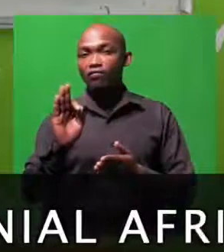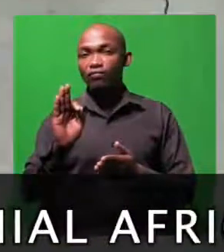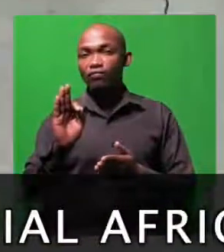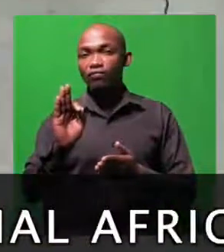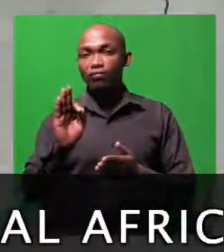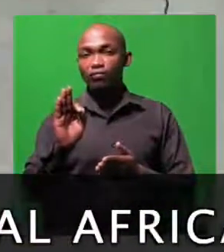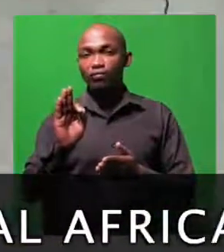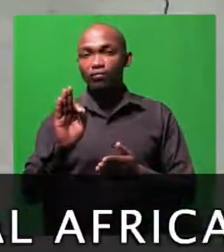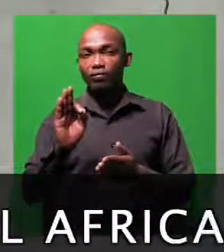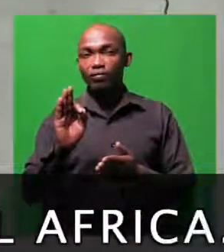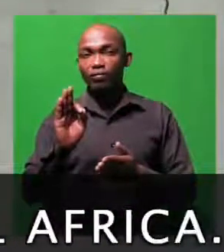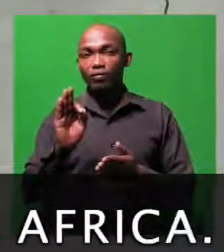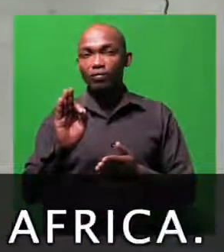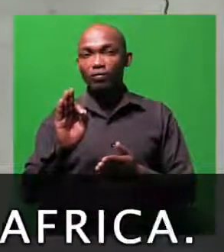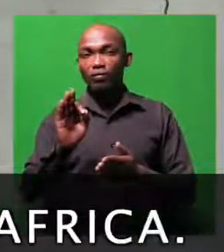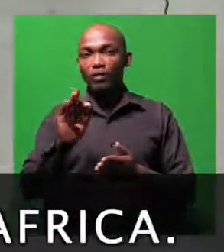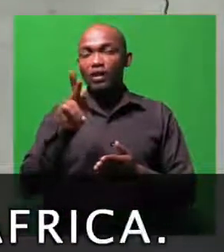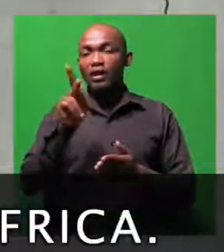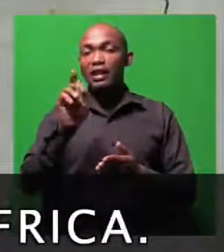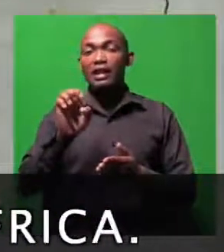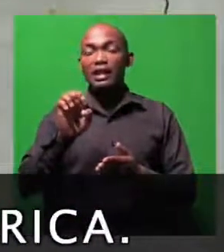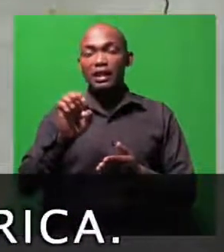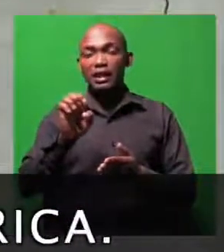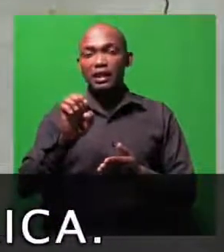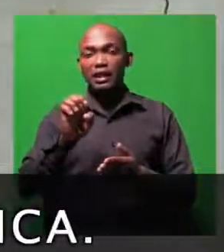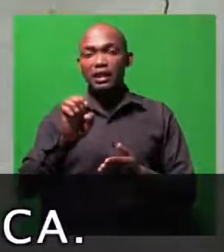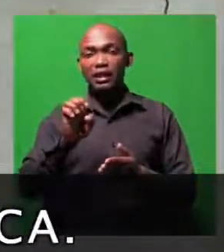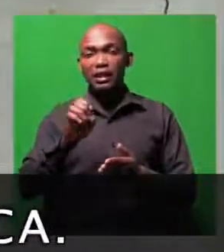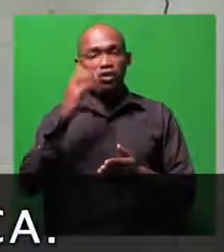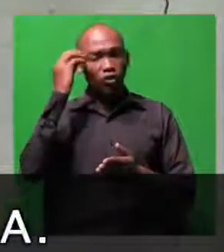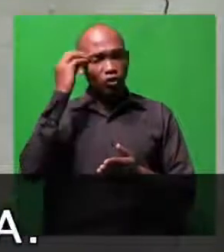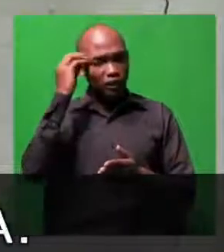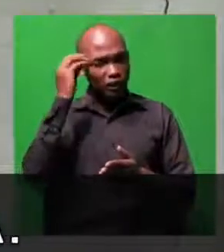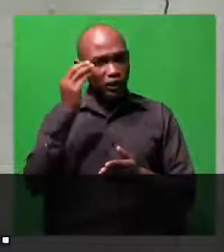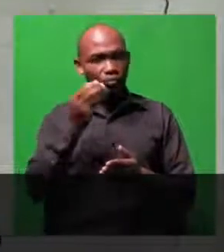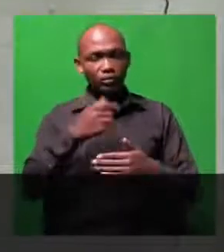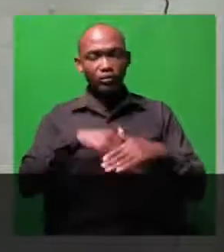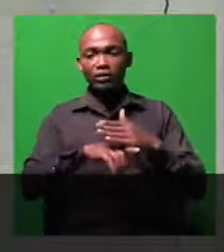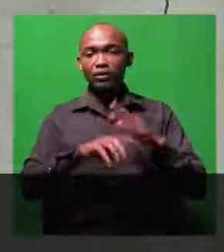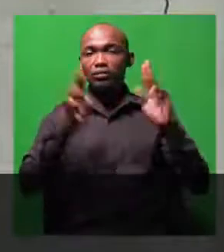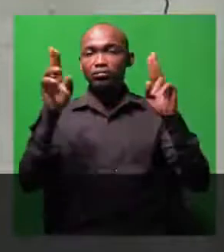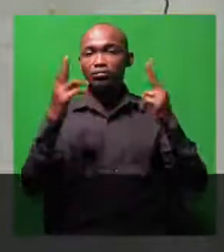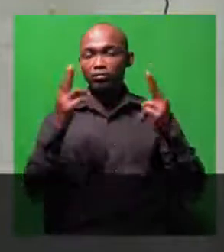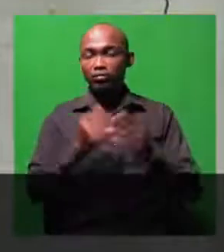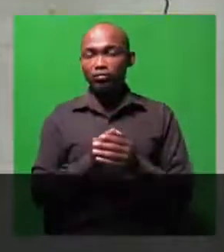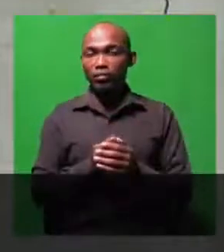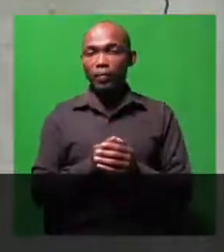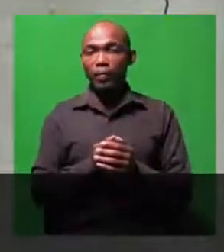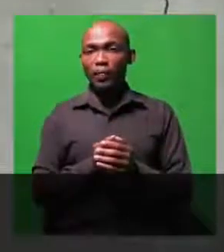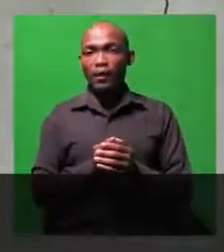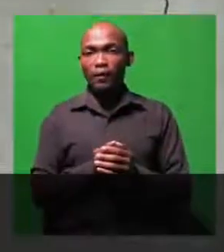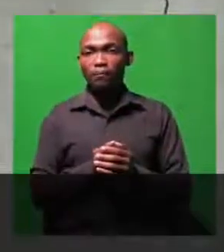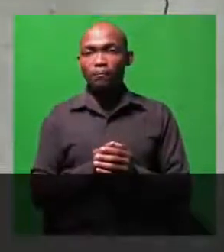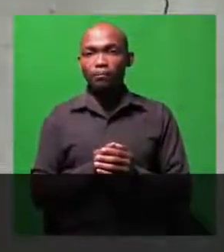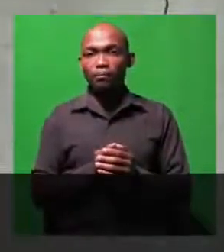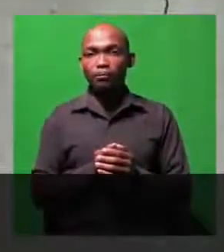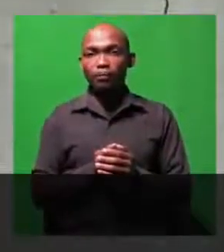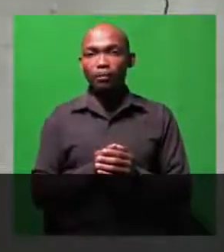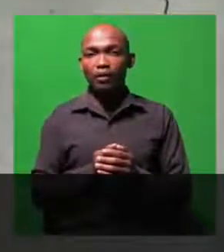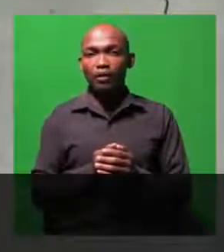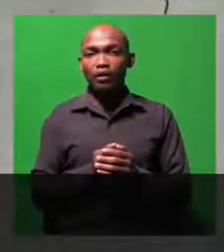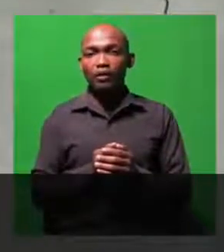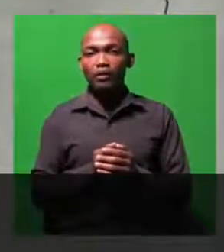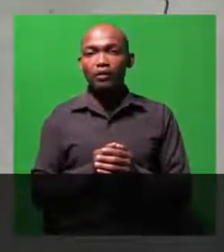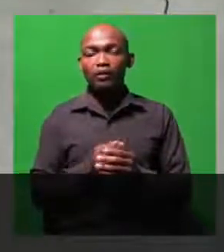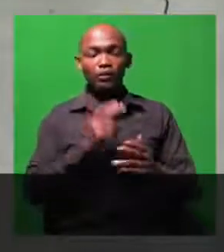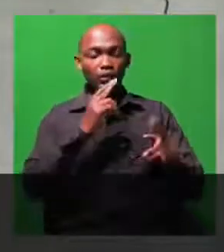key concepts. Who can tell us one of the key concepts we defined or